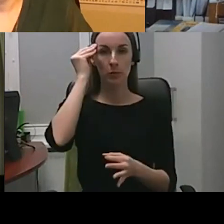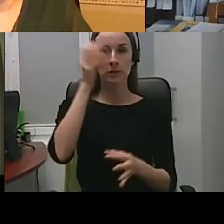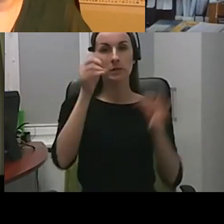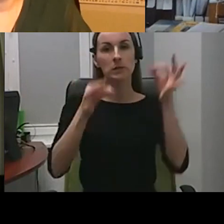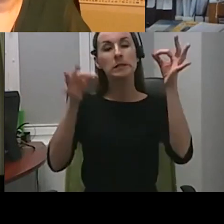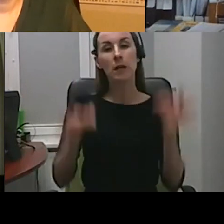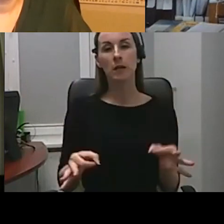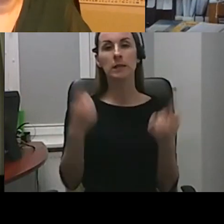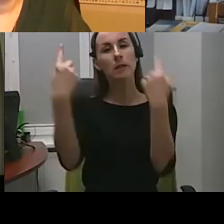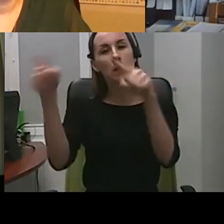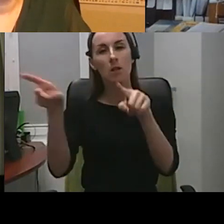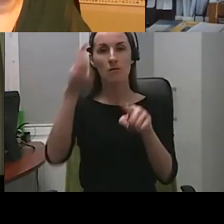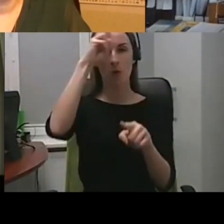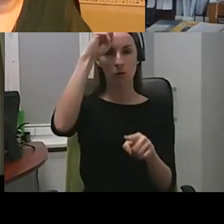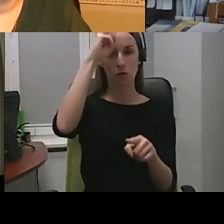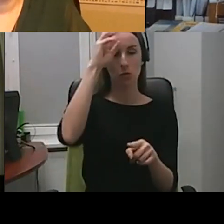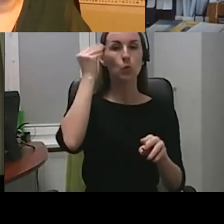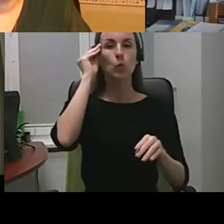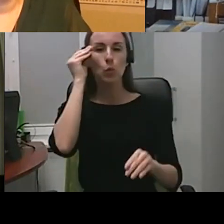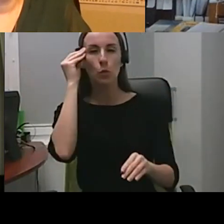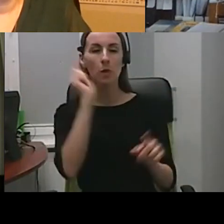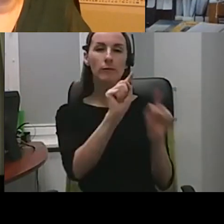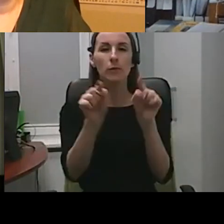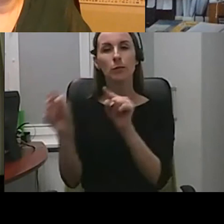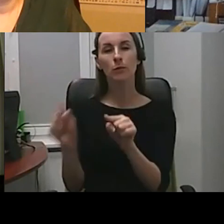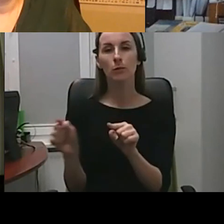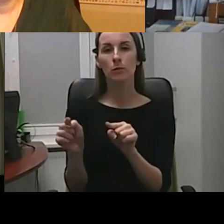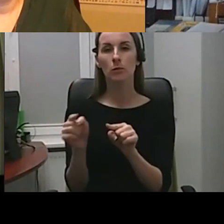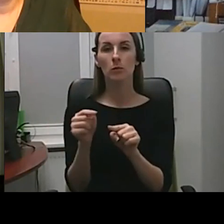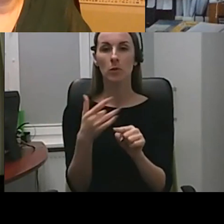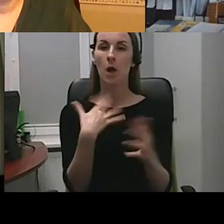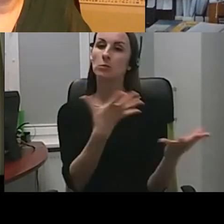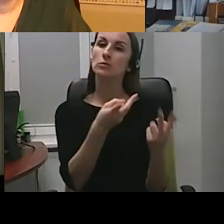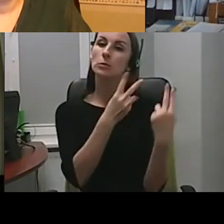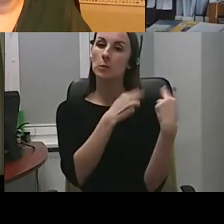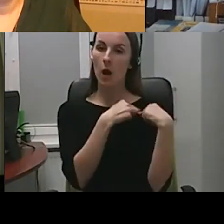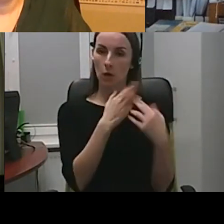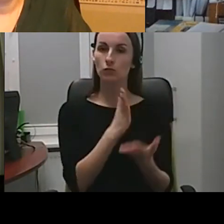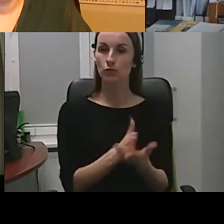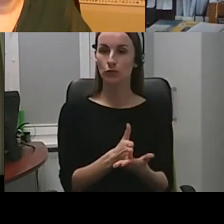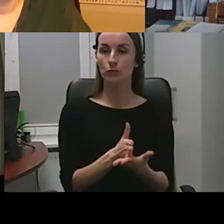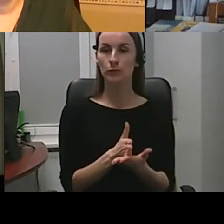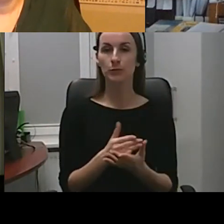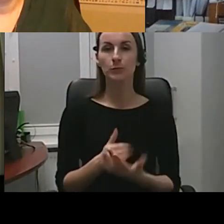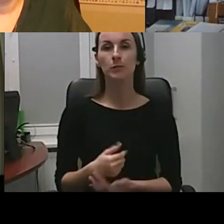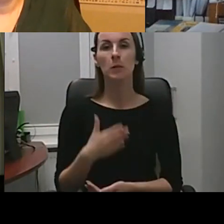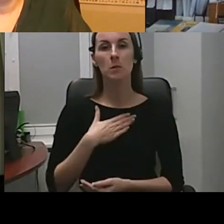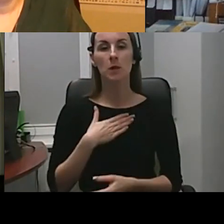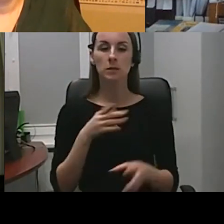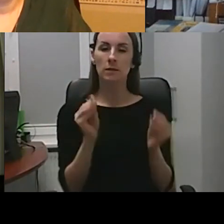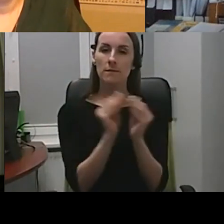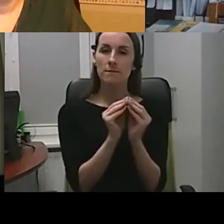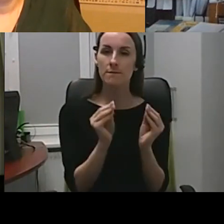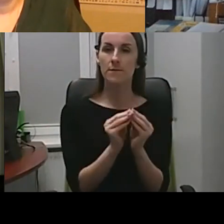That is also even an obligation within an organization which has common principles, among them human rights